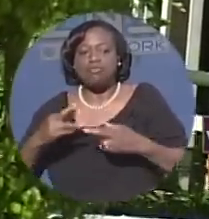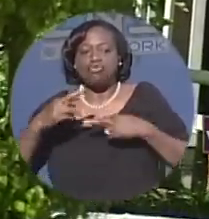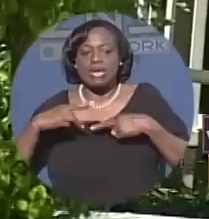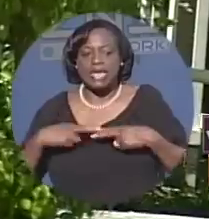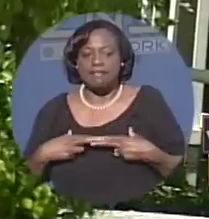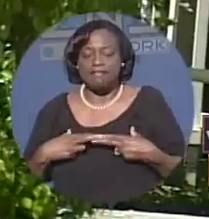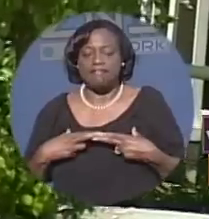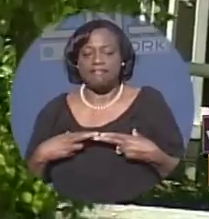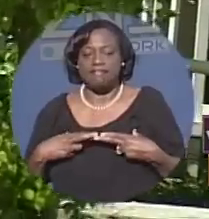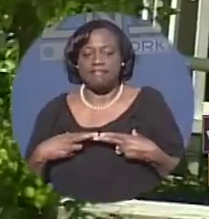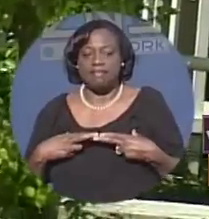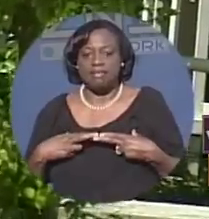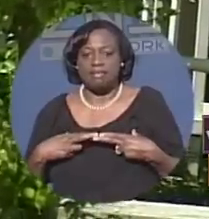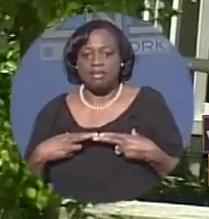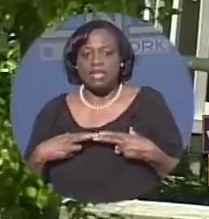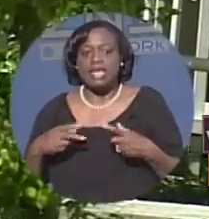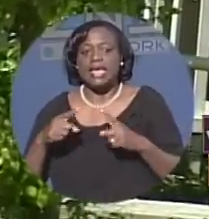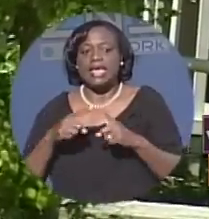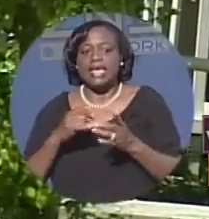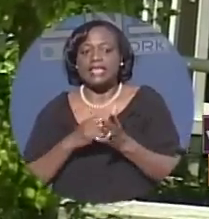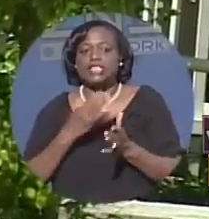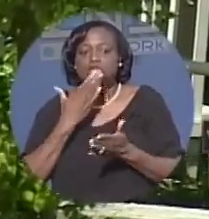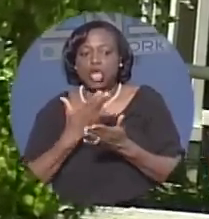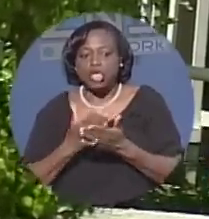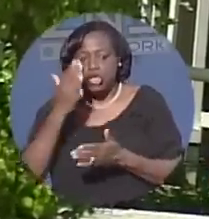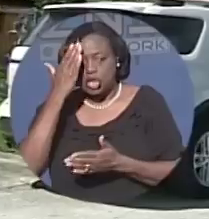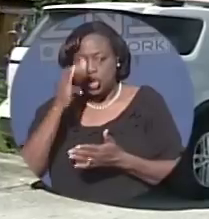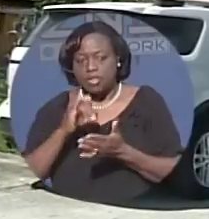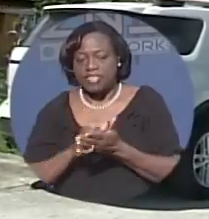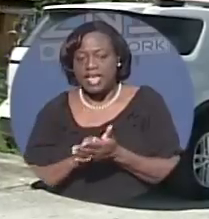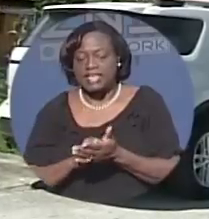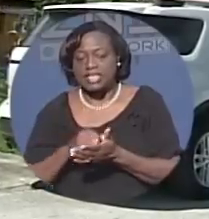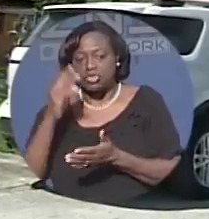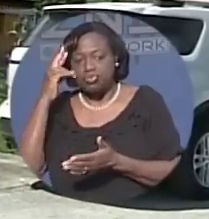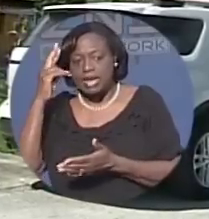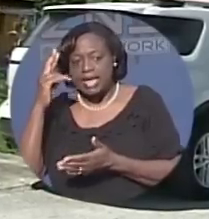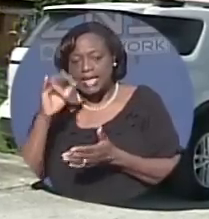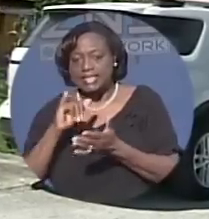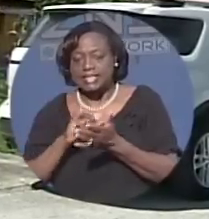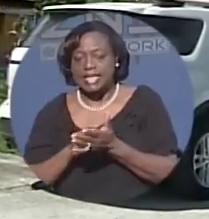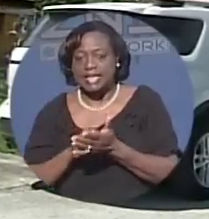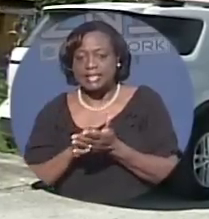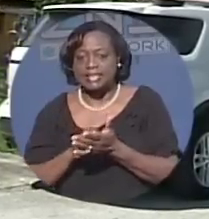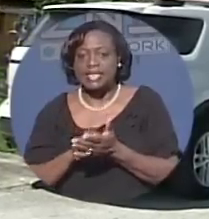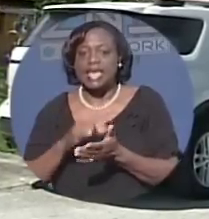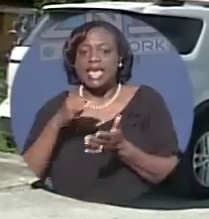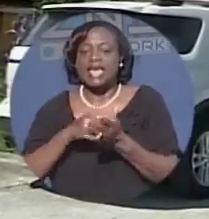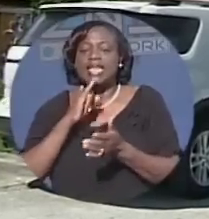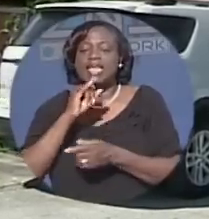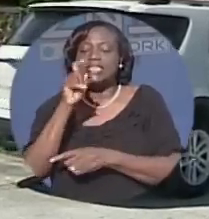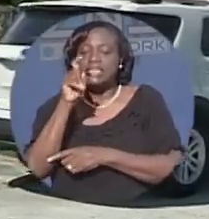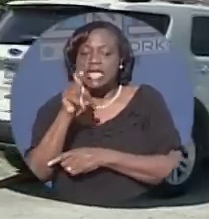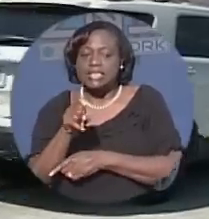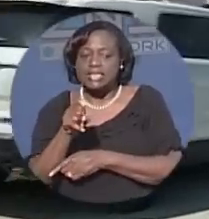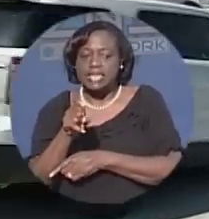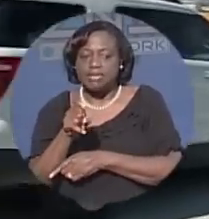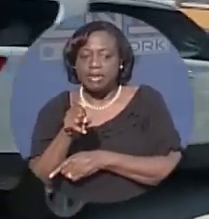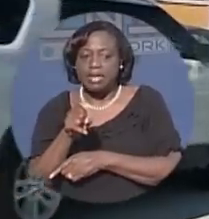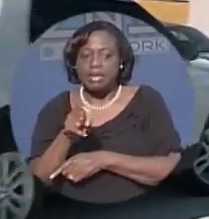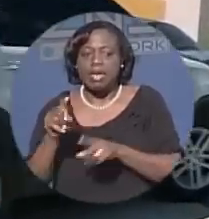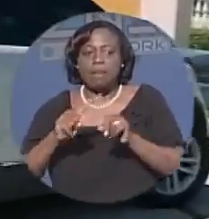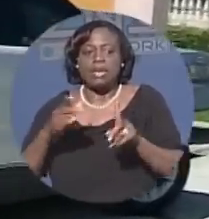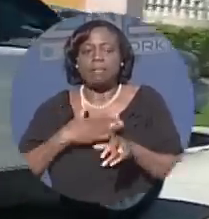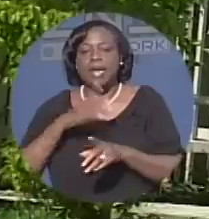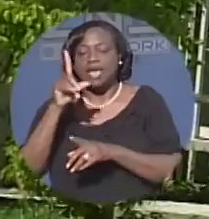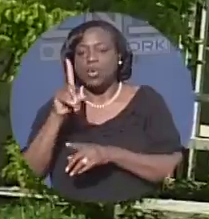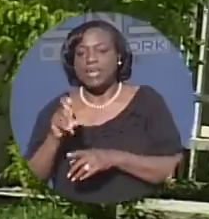fine and dandy, and it's good to know that it's realized that it's definitely necessary. But my question